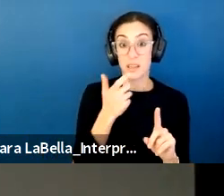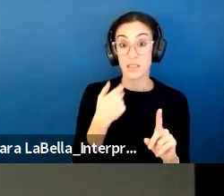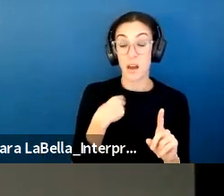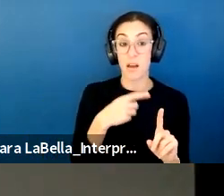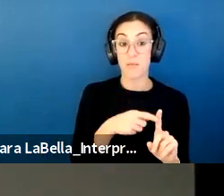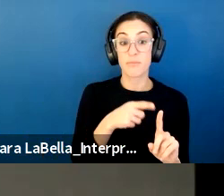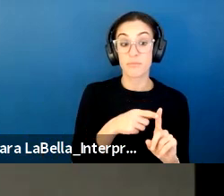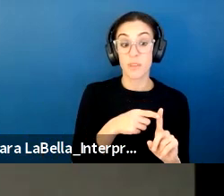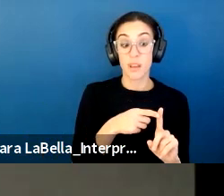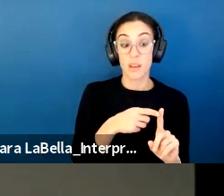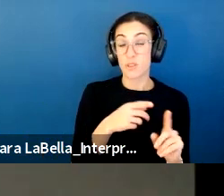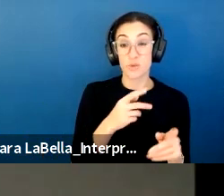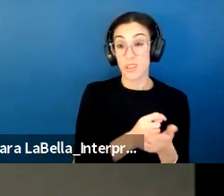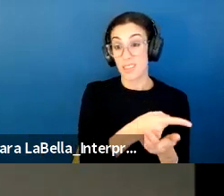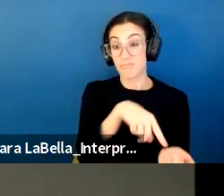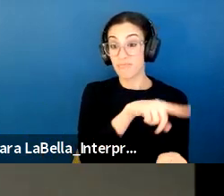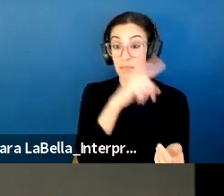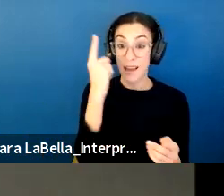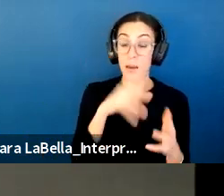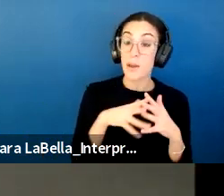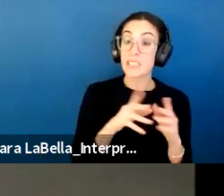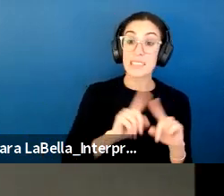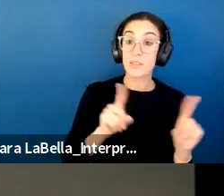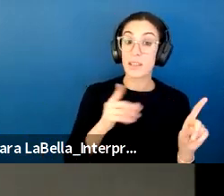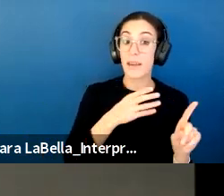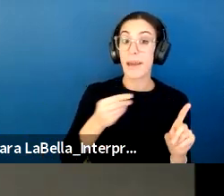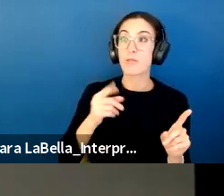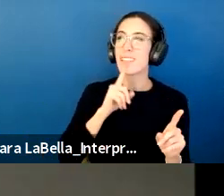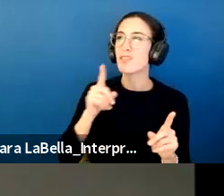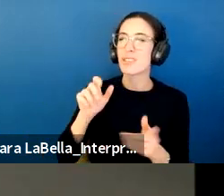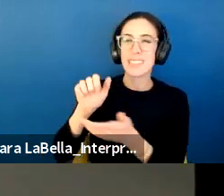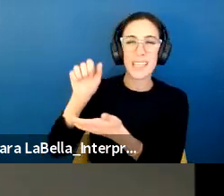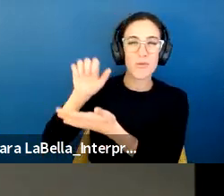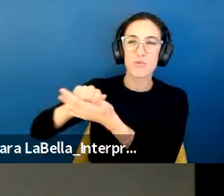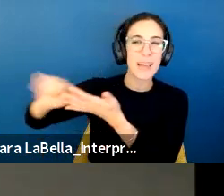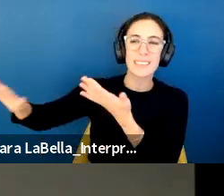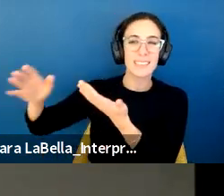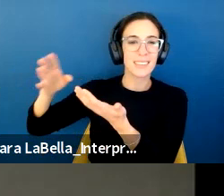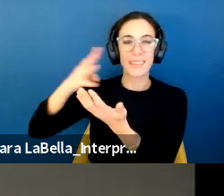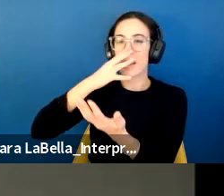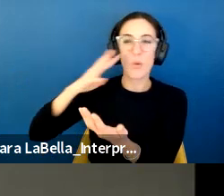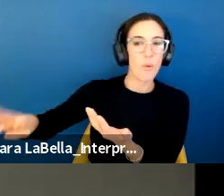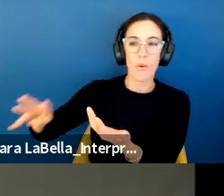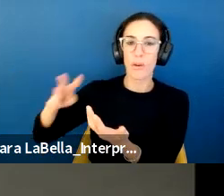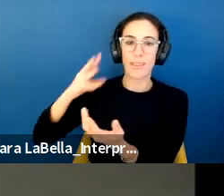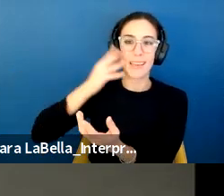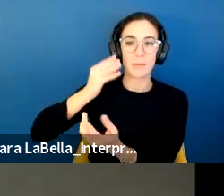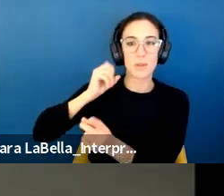our Indigenous earlier inhabitants of what we now consider Vermont or the United